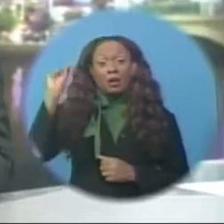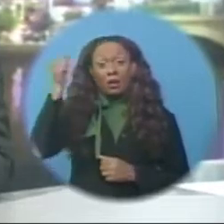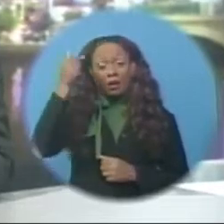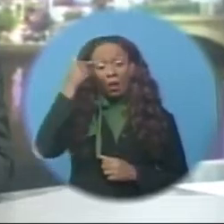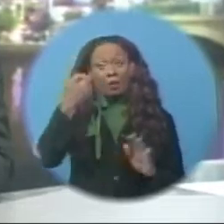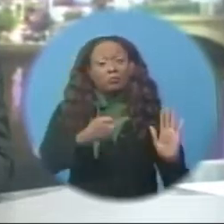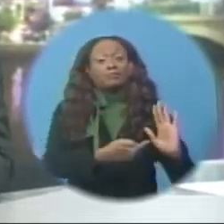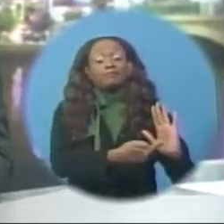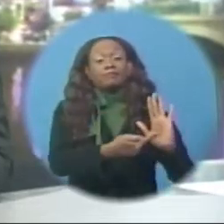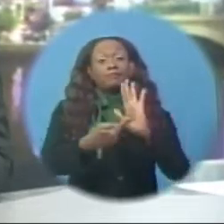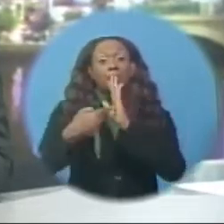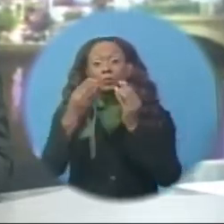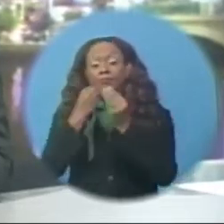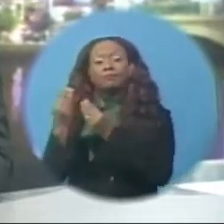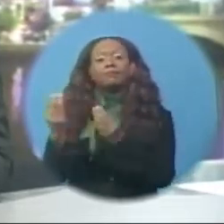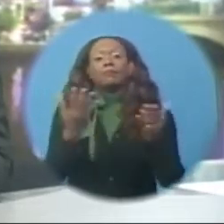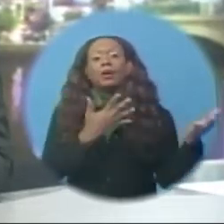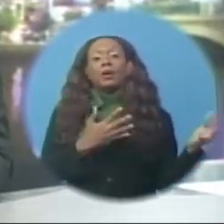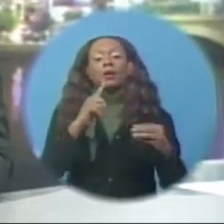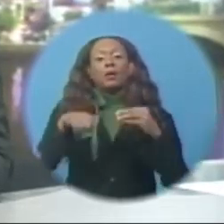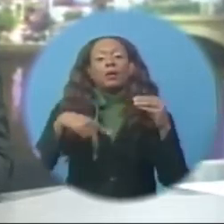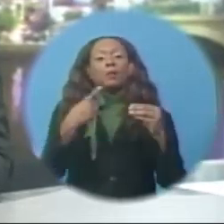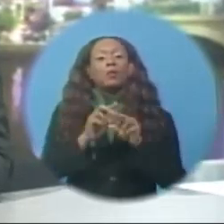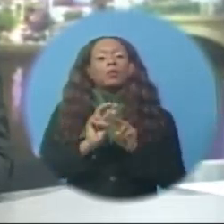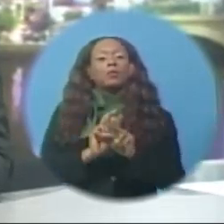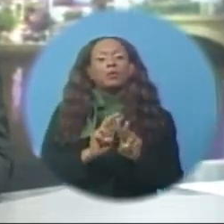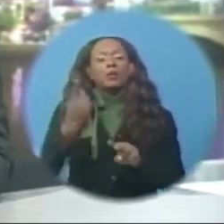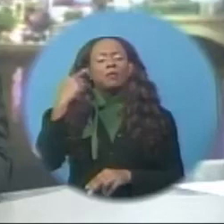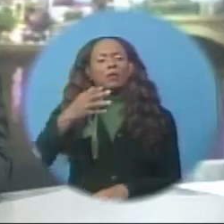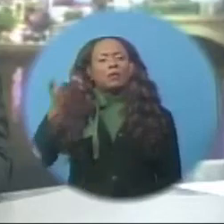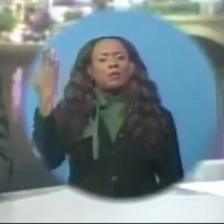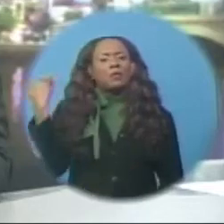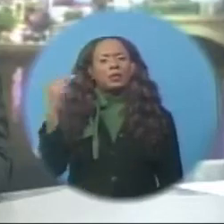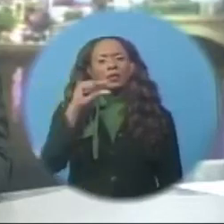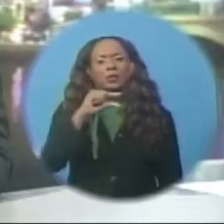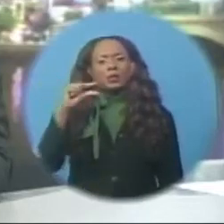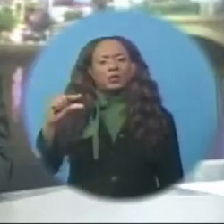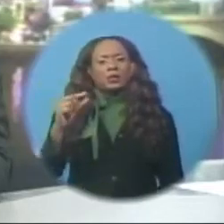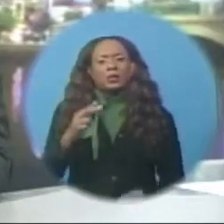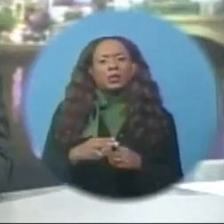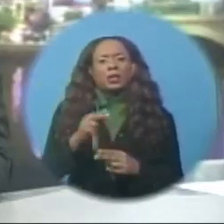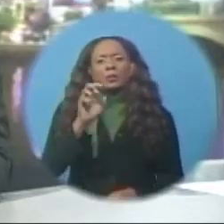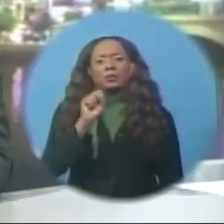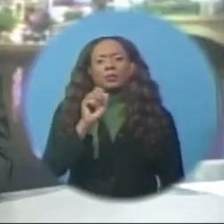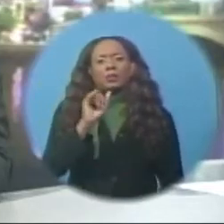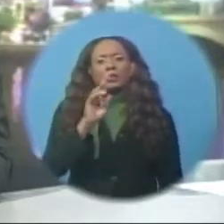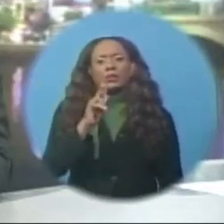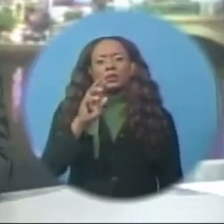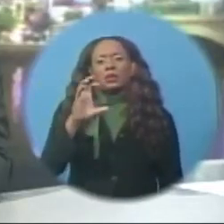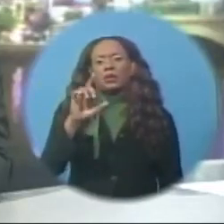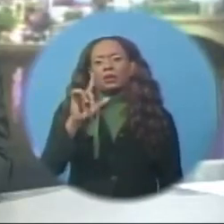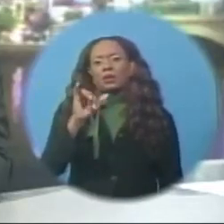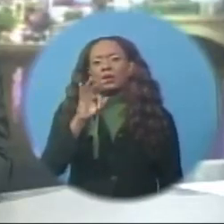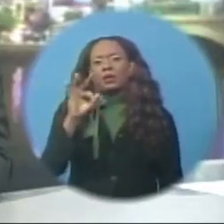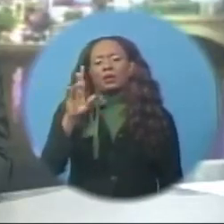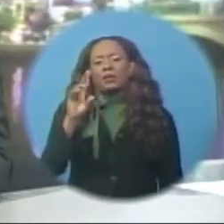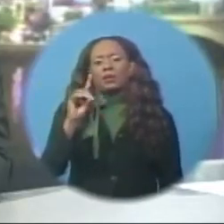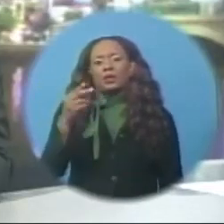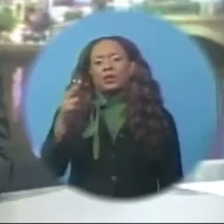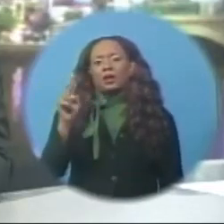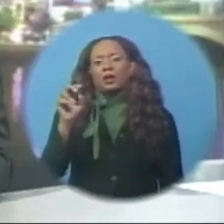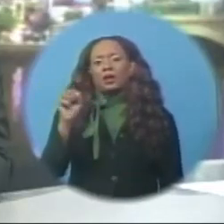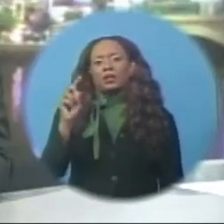has been revealing the details about the state funeral for former Governor General Sir Clifford Husbands. Labour Minister Senator Dr. Esther Bayasuku